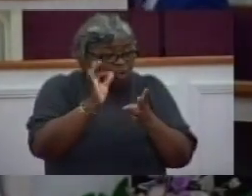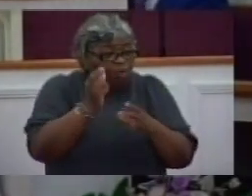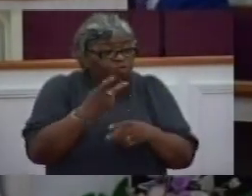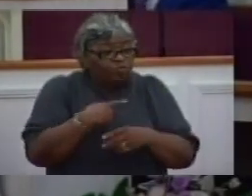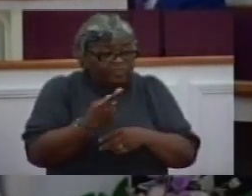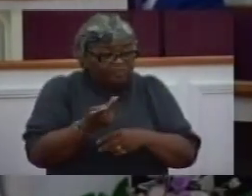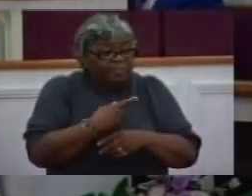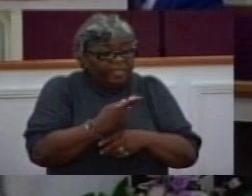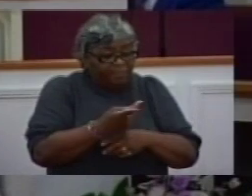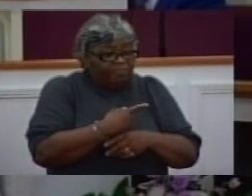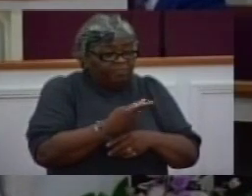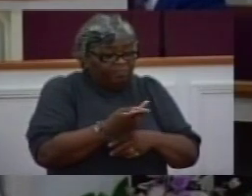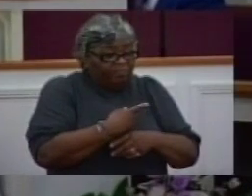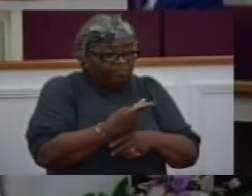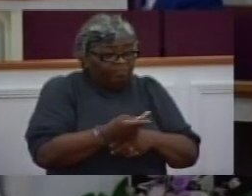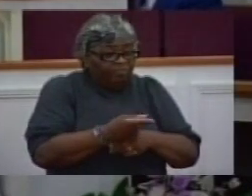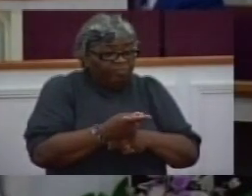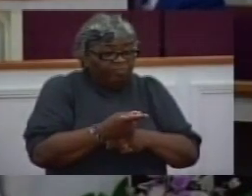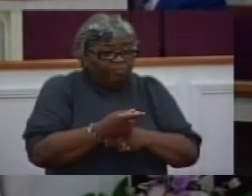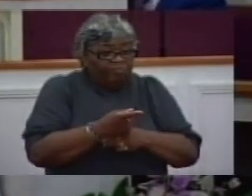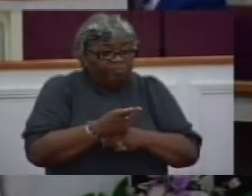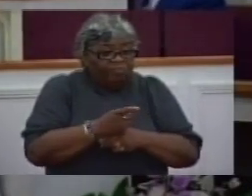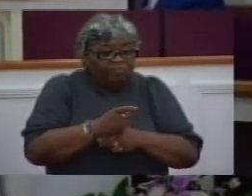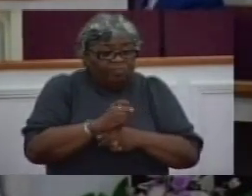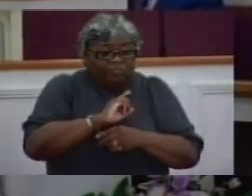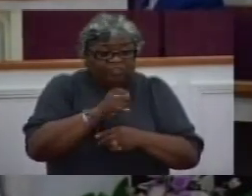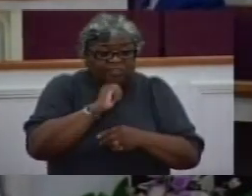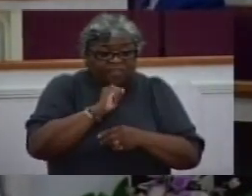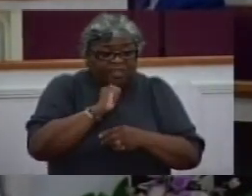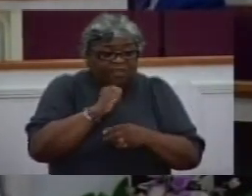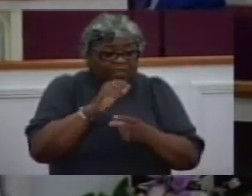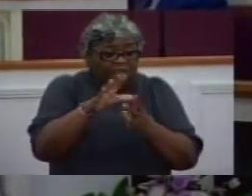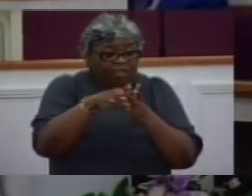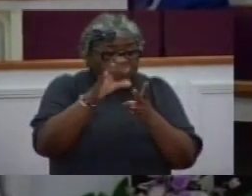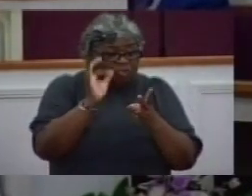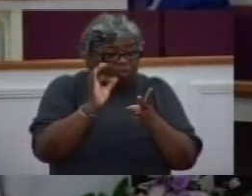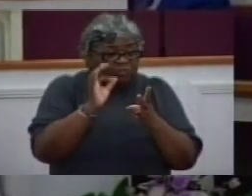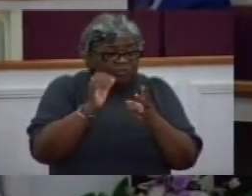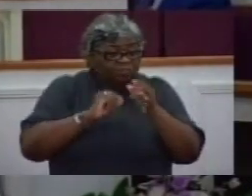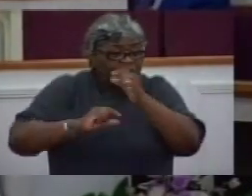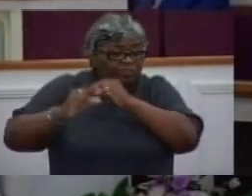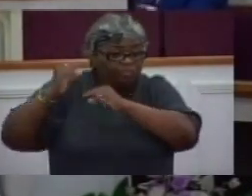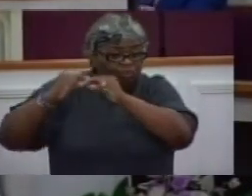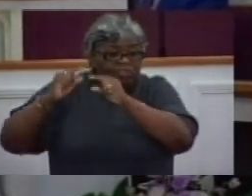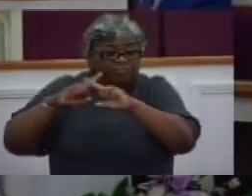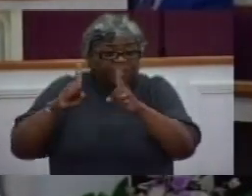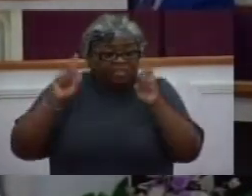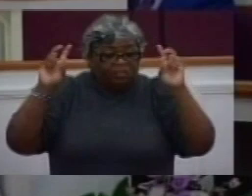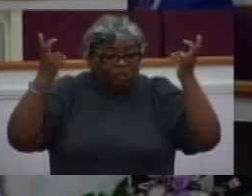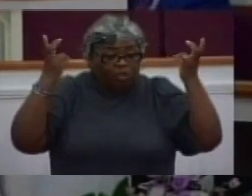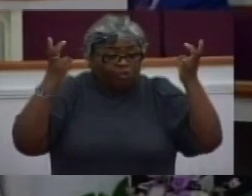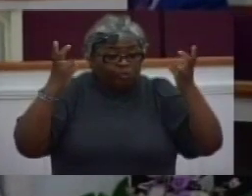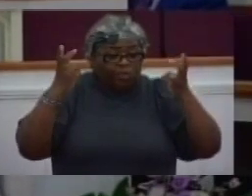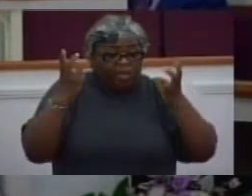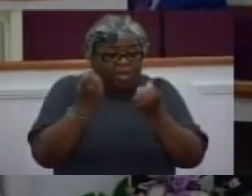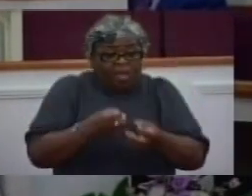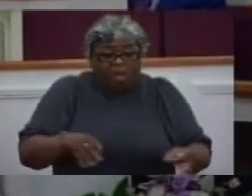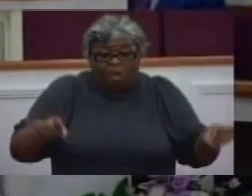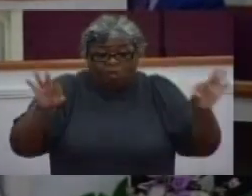He says, just not a chosen generation, but he calls you a